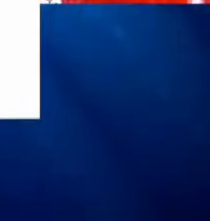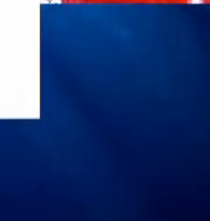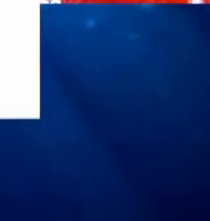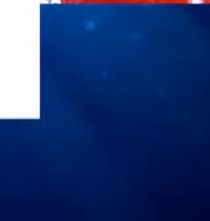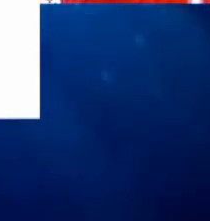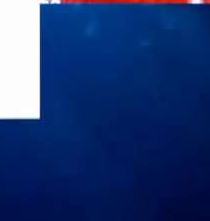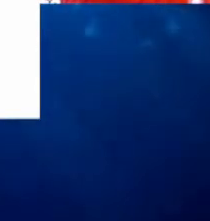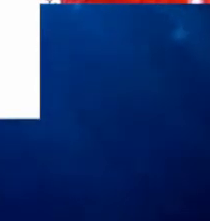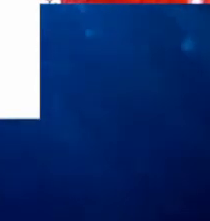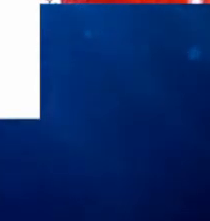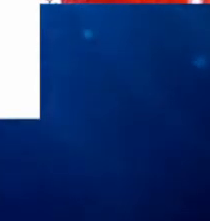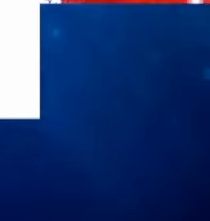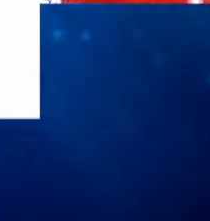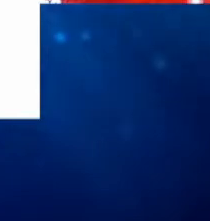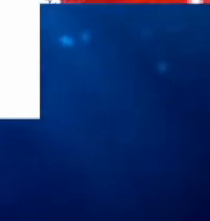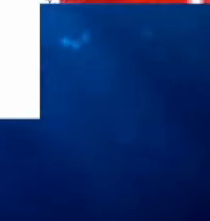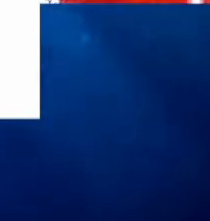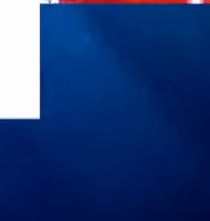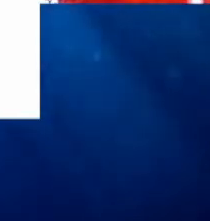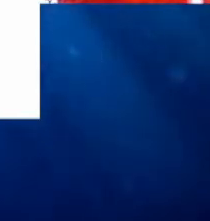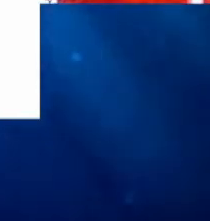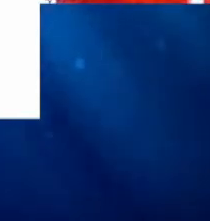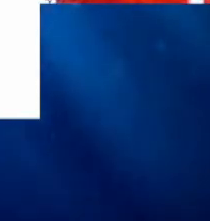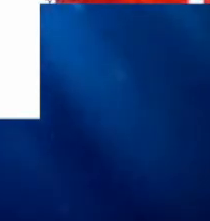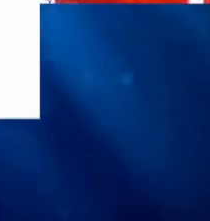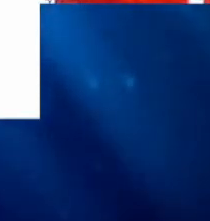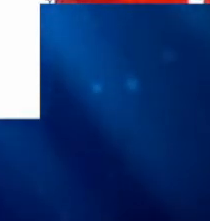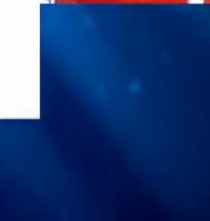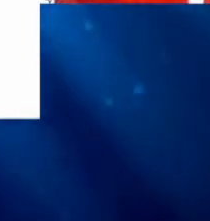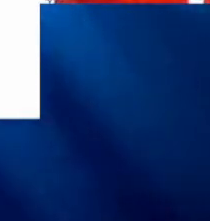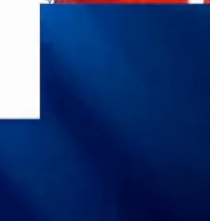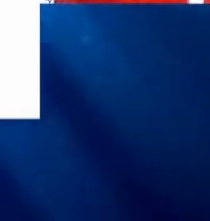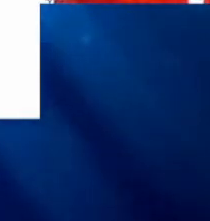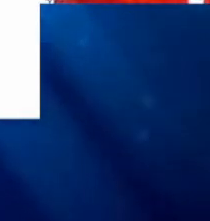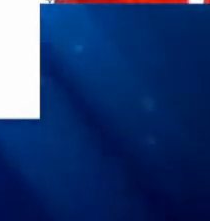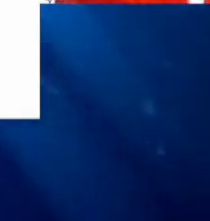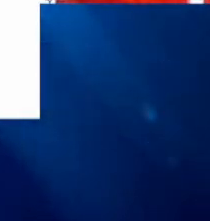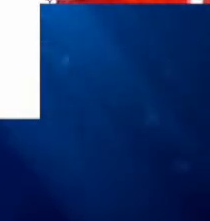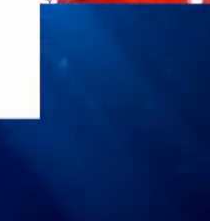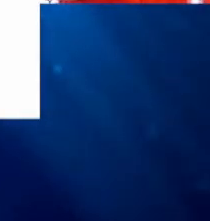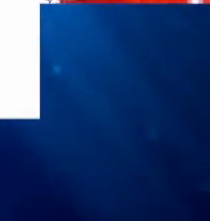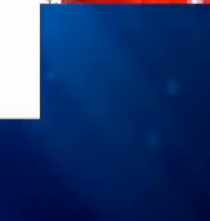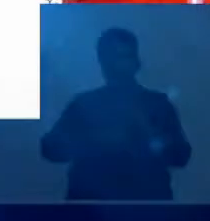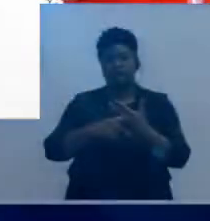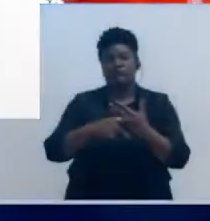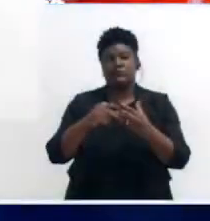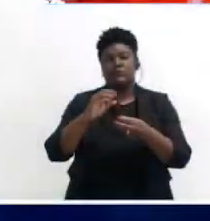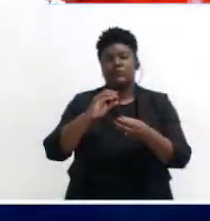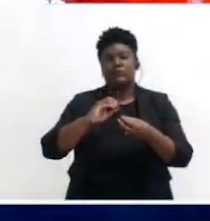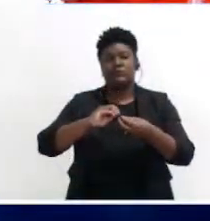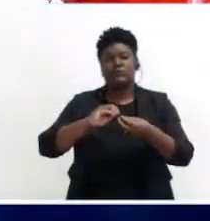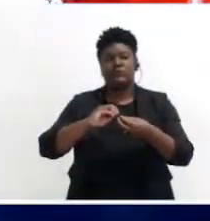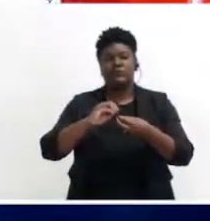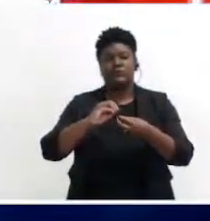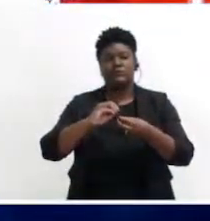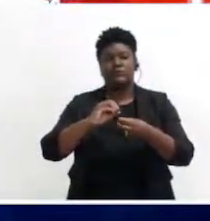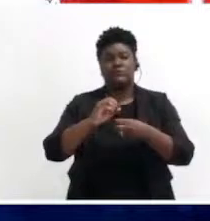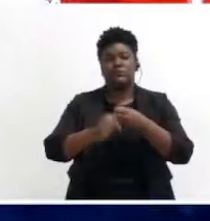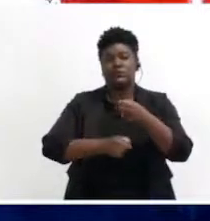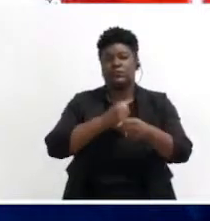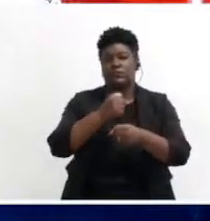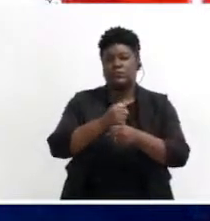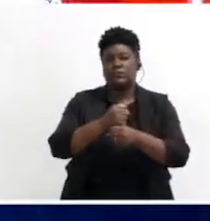well, I had the opportunity to work on this project. This is back in 2005 with a company called TriQuint, now part of Corvo.